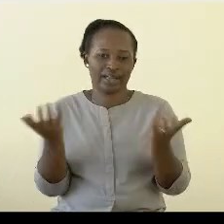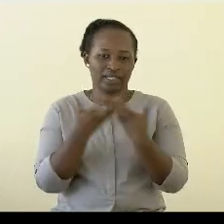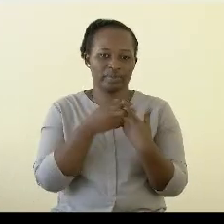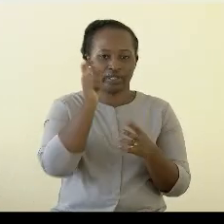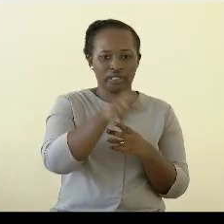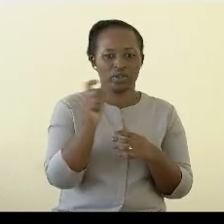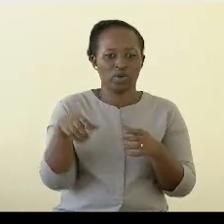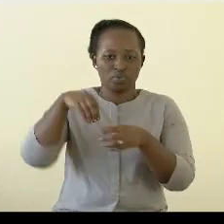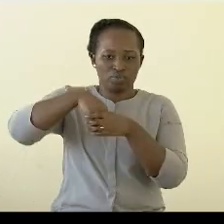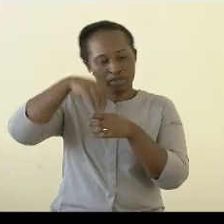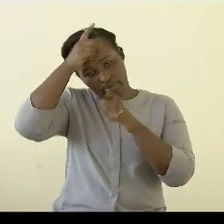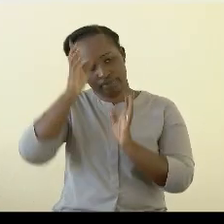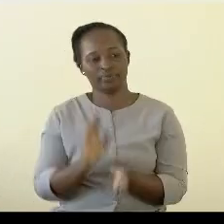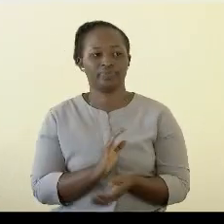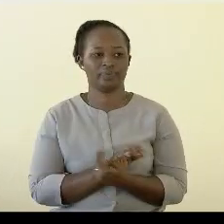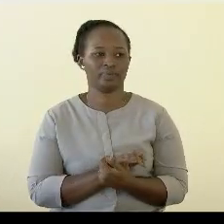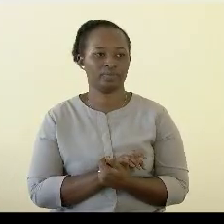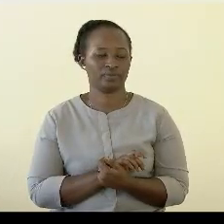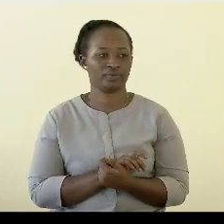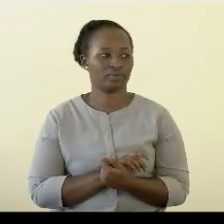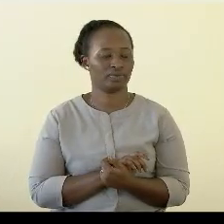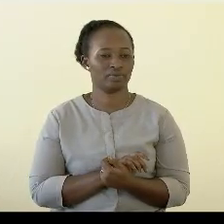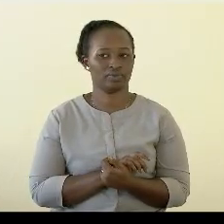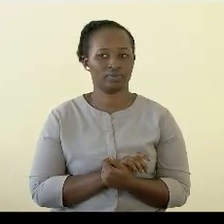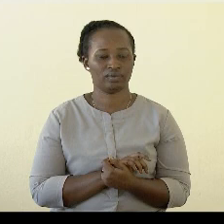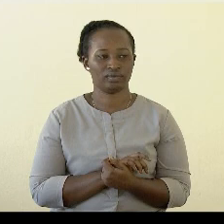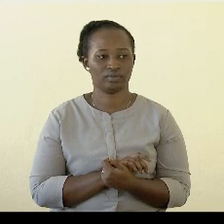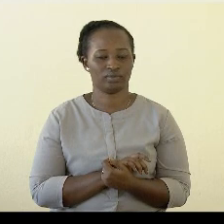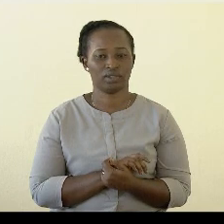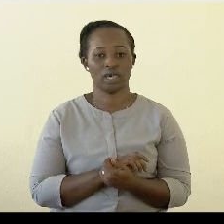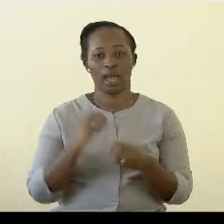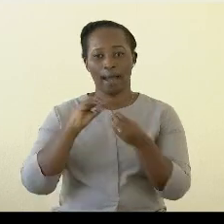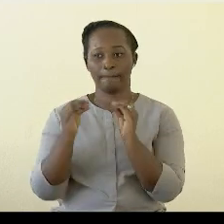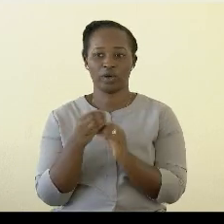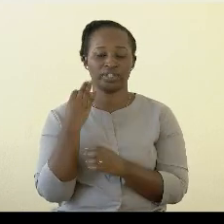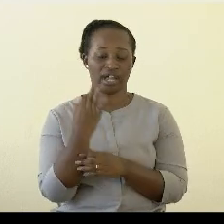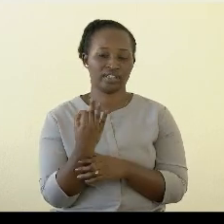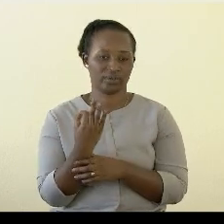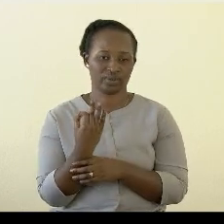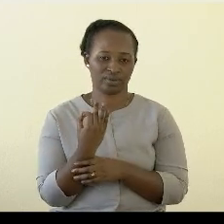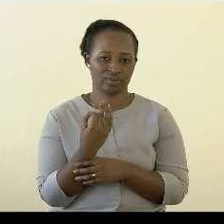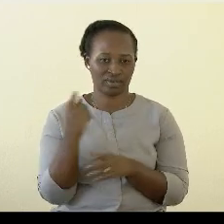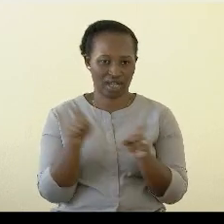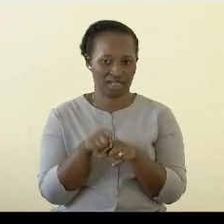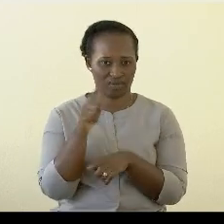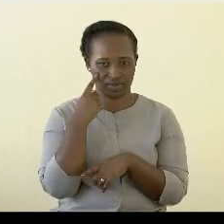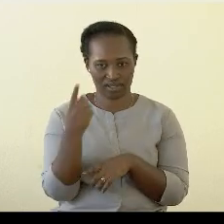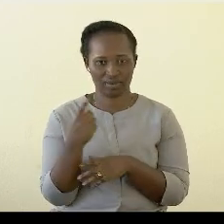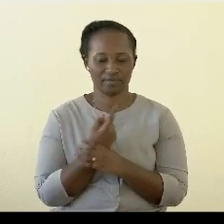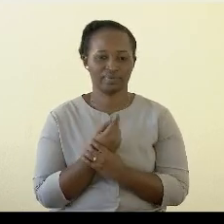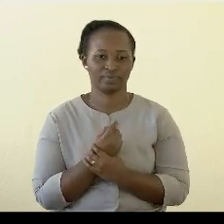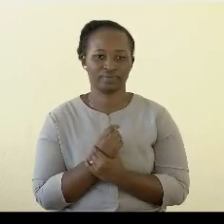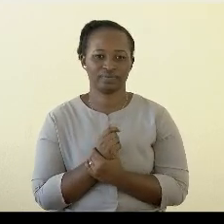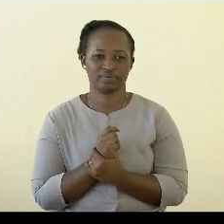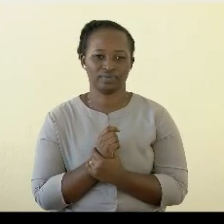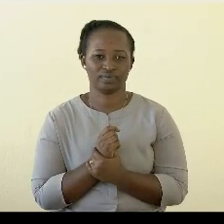a population. Now, 3 marks, as you can see,